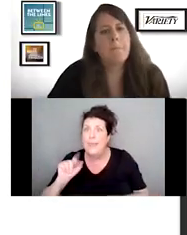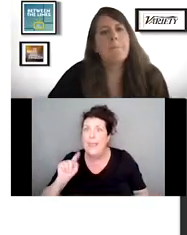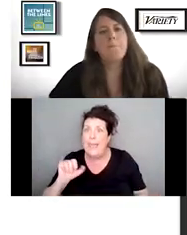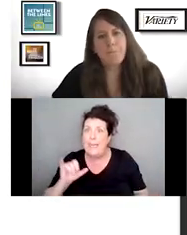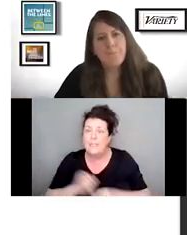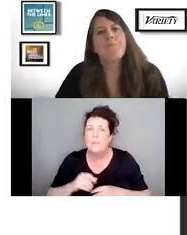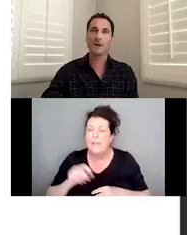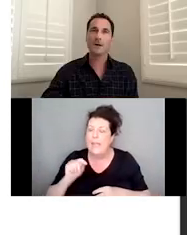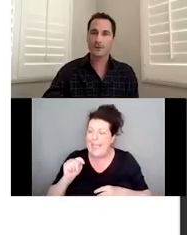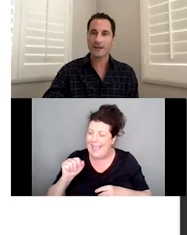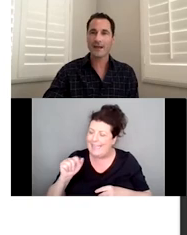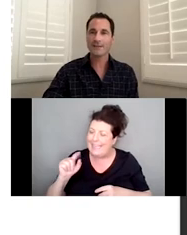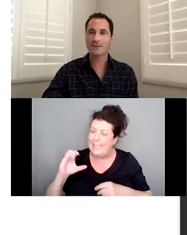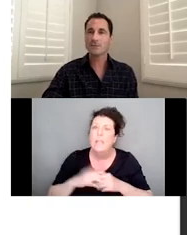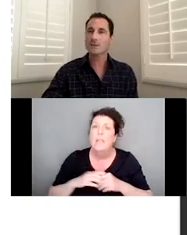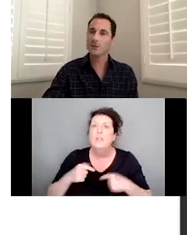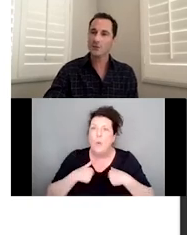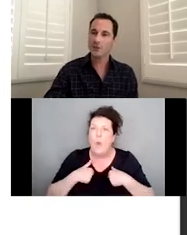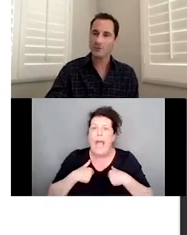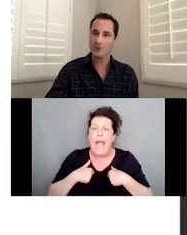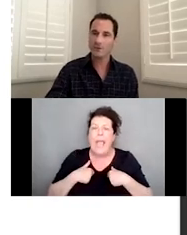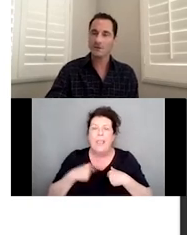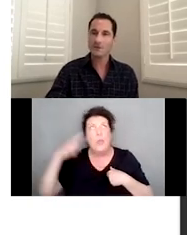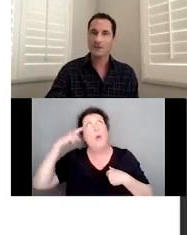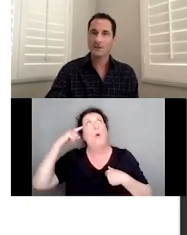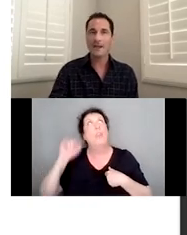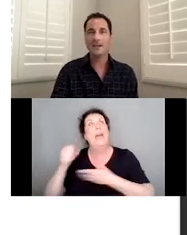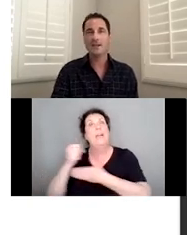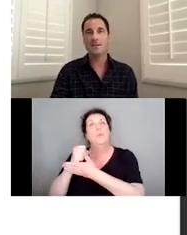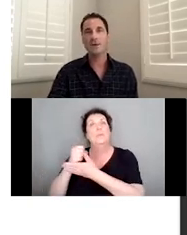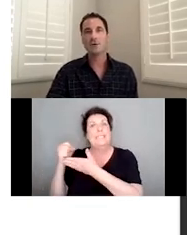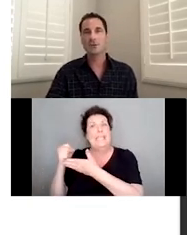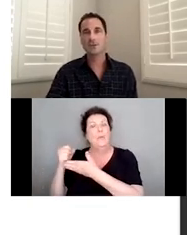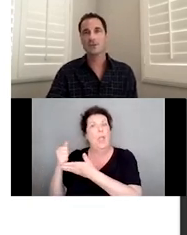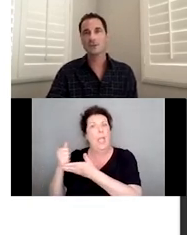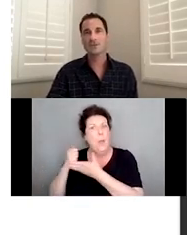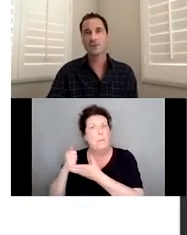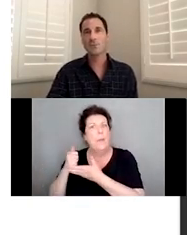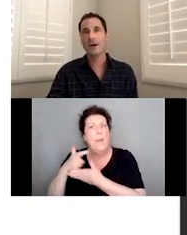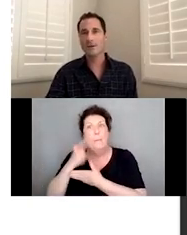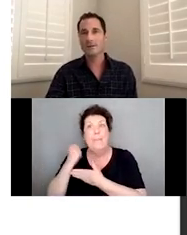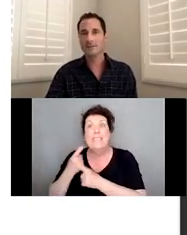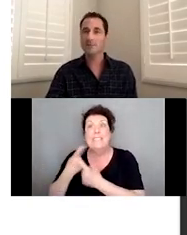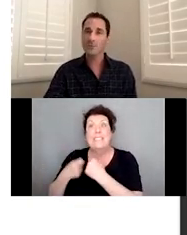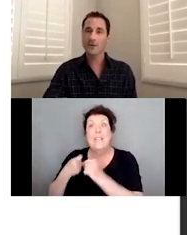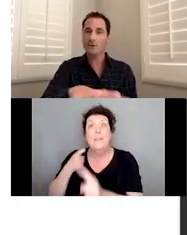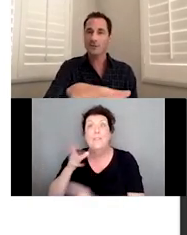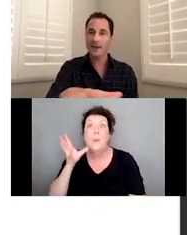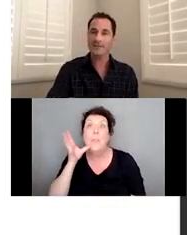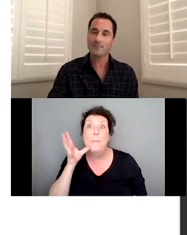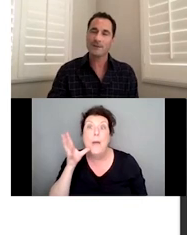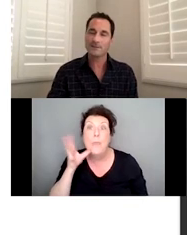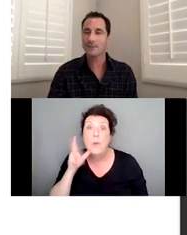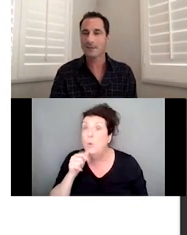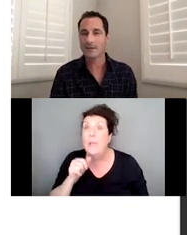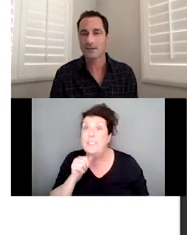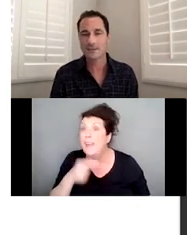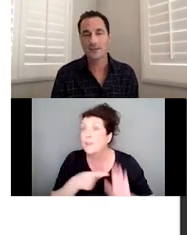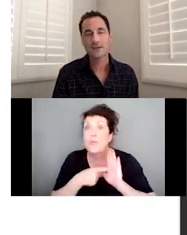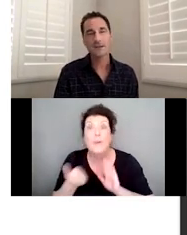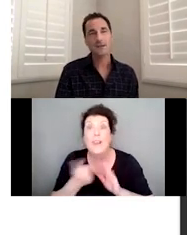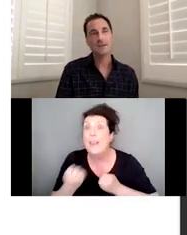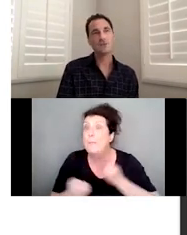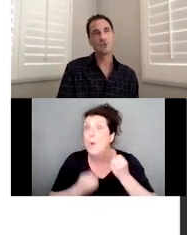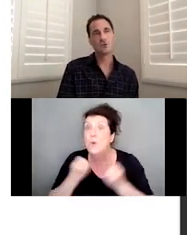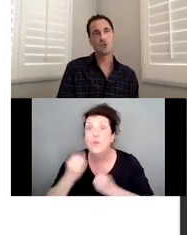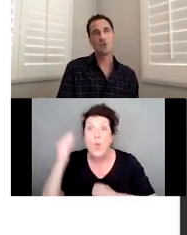And it's coming from the mother that hasn't really shown any emotional awareness, even though we know she has it because it comes out in the